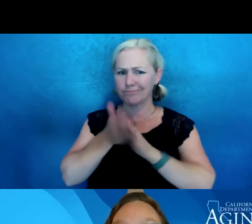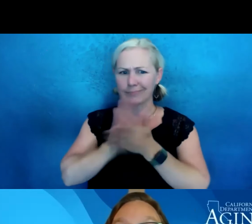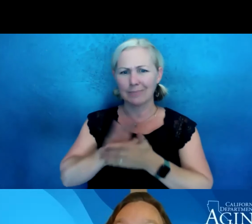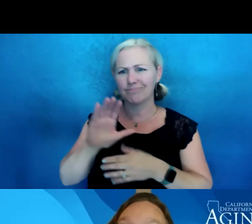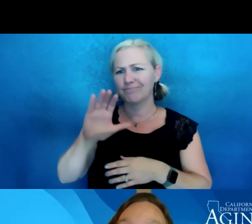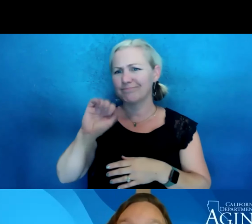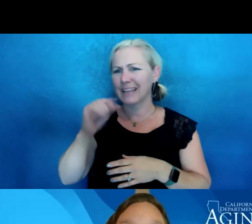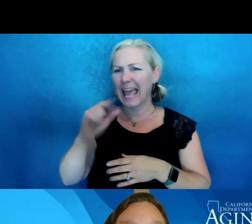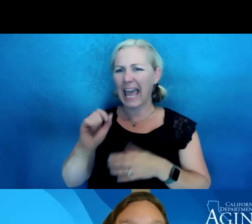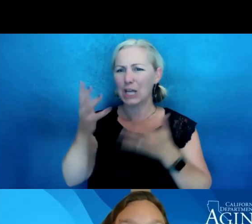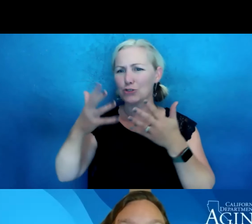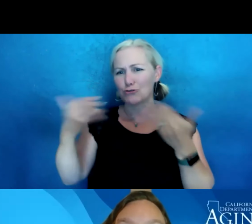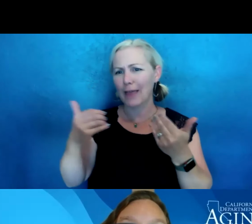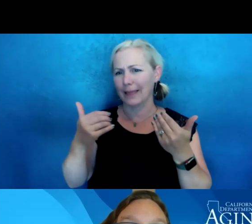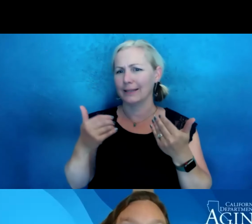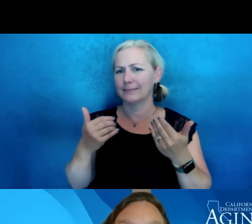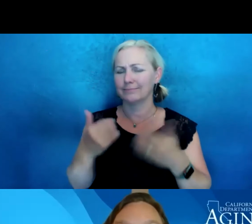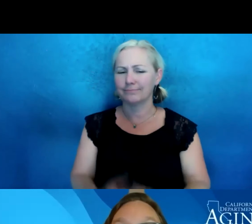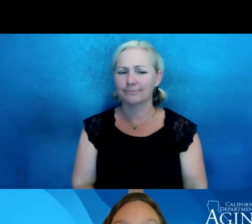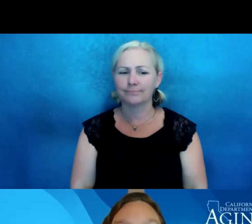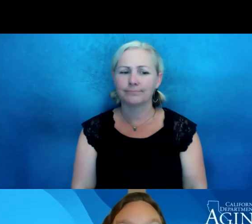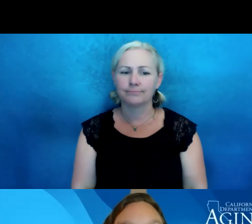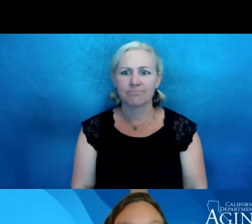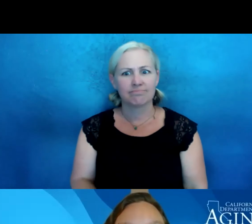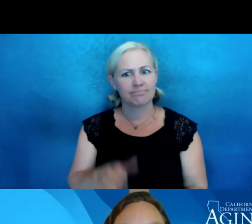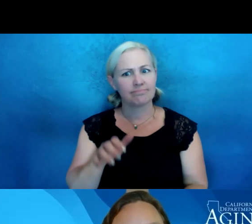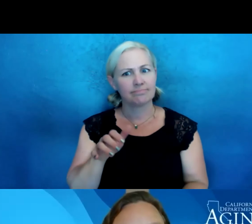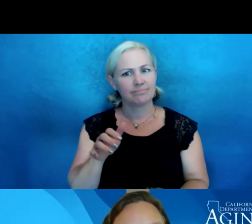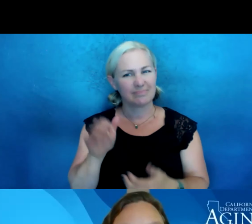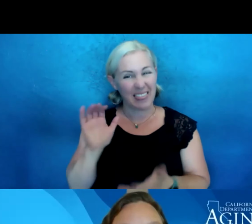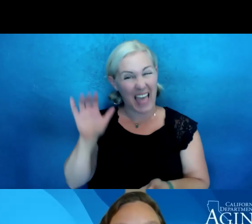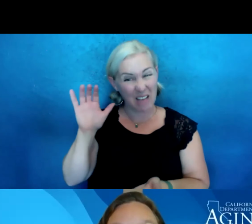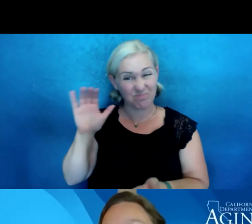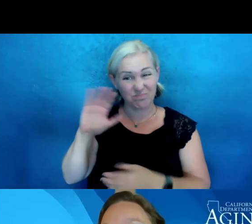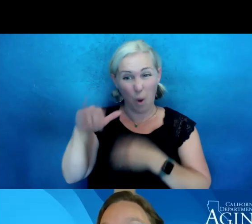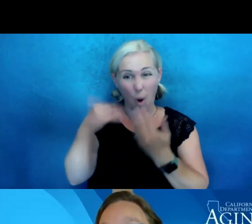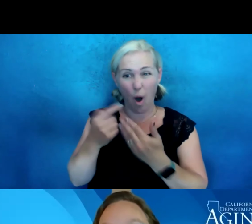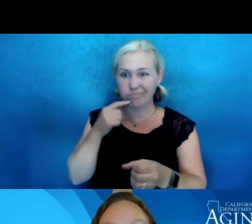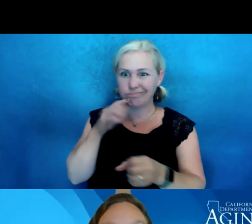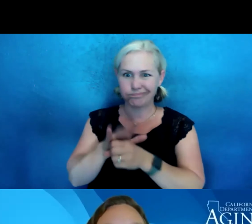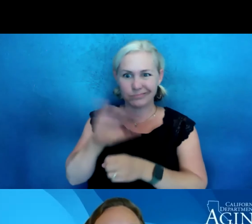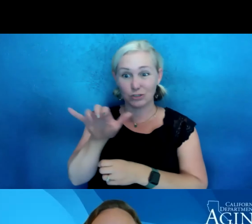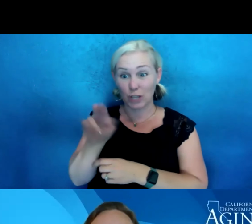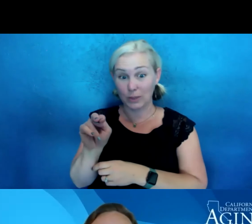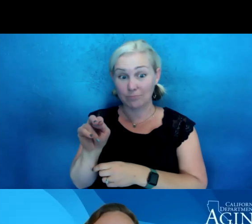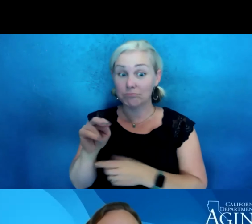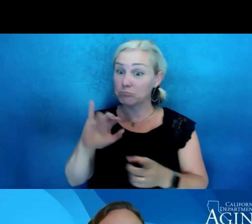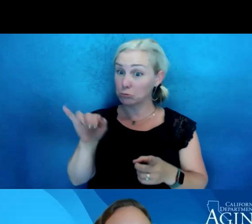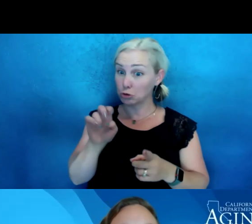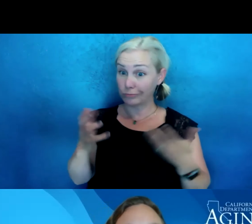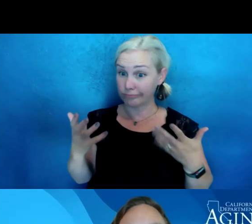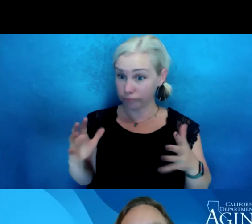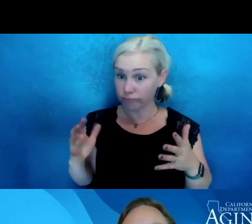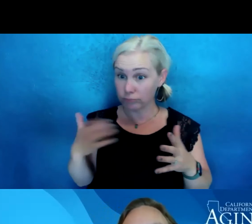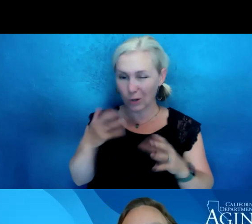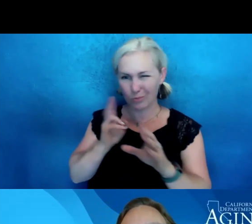to join this age-friendly movement. That all was committed to in January. In June, we did. We joined the AARP